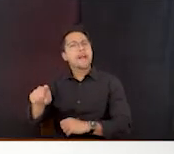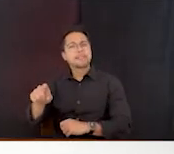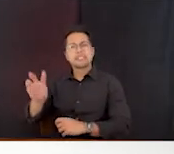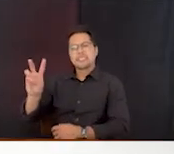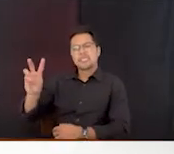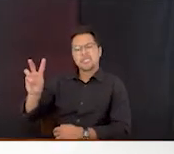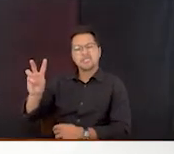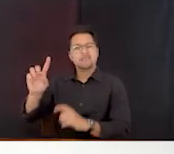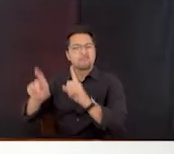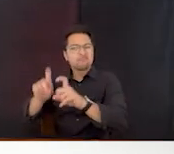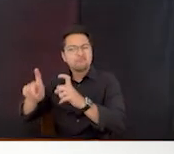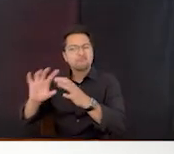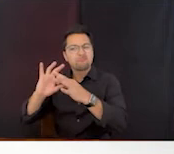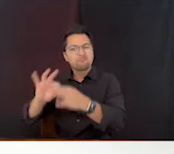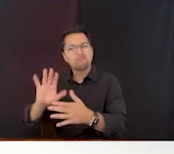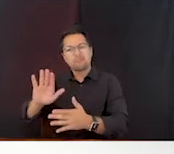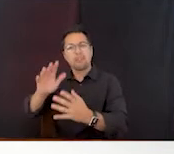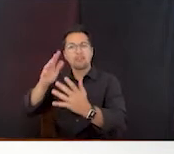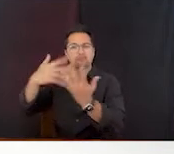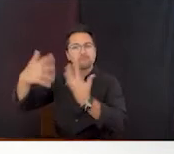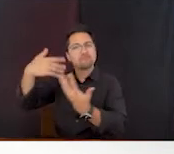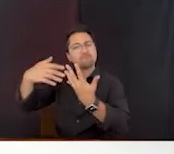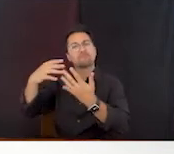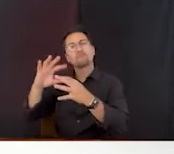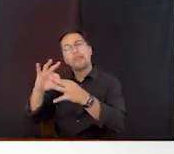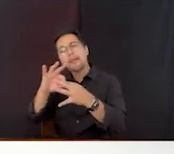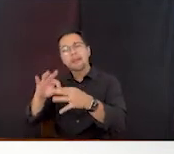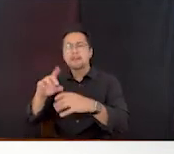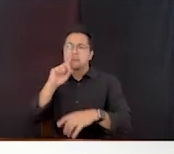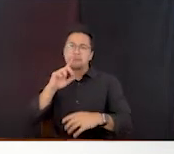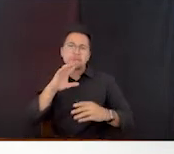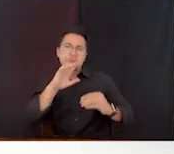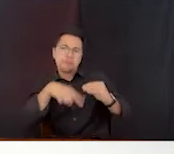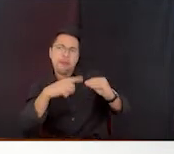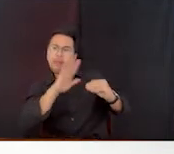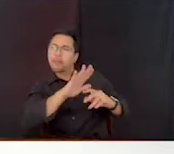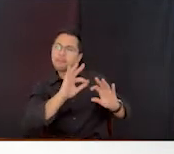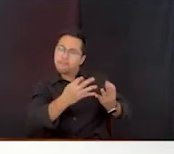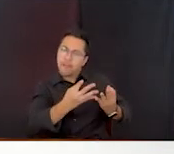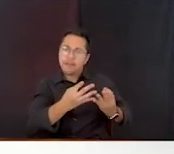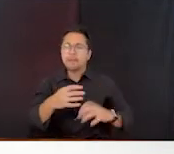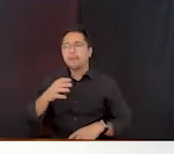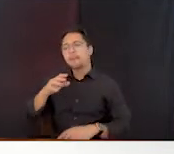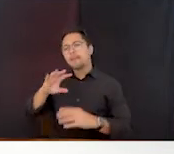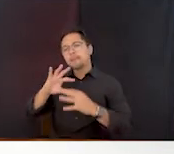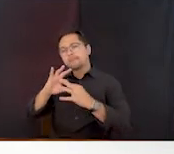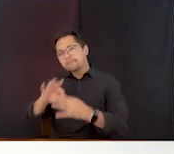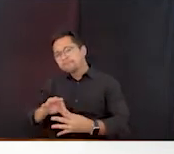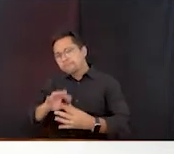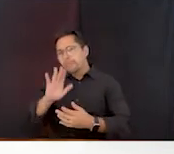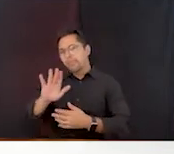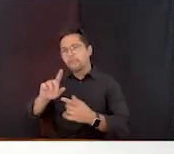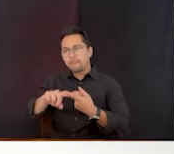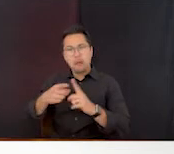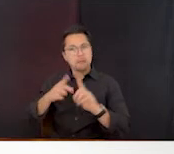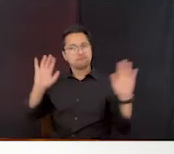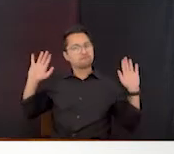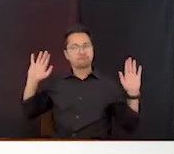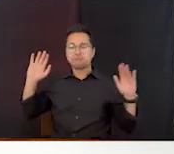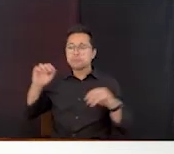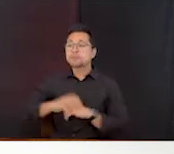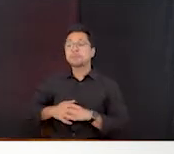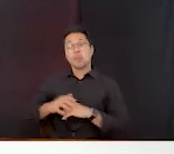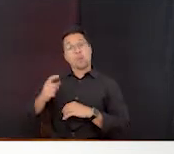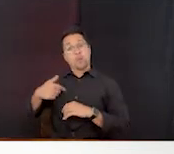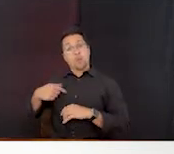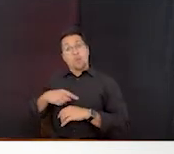truly reflecting. I'm not going to spend too much time on this. We asked students about 6